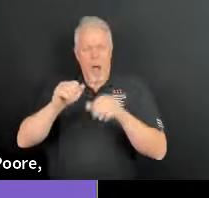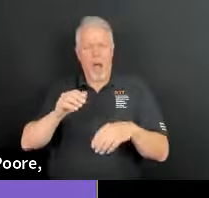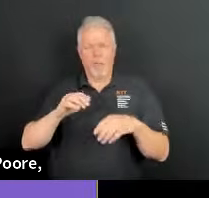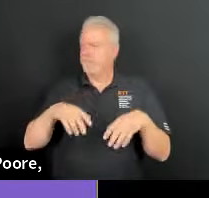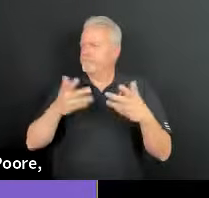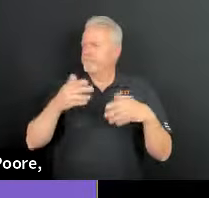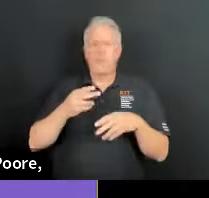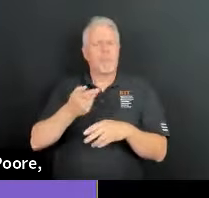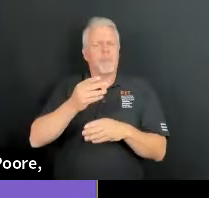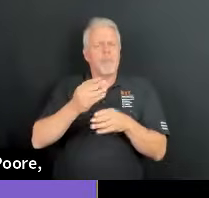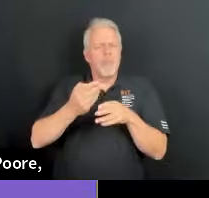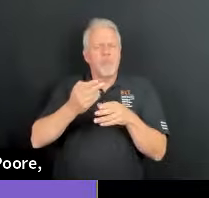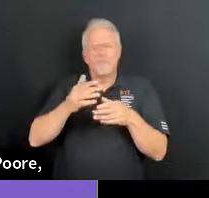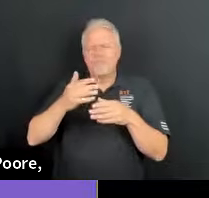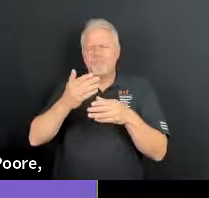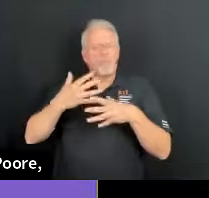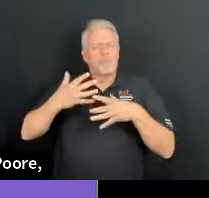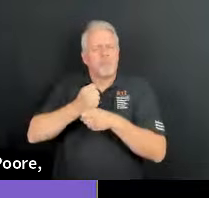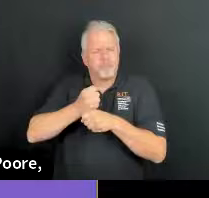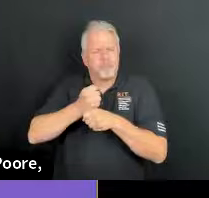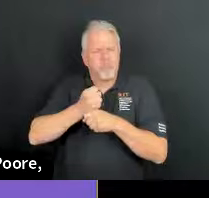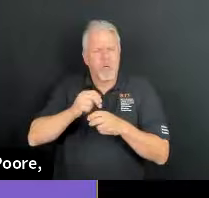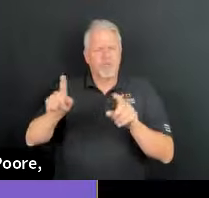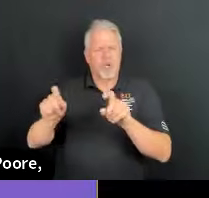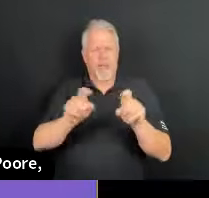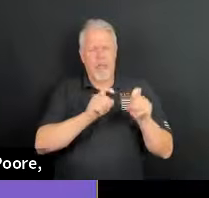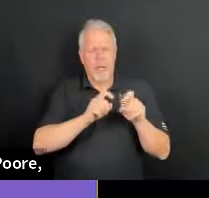encourage people to take